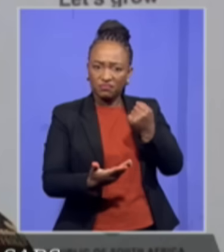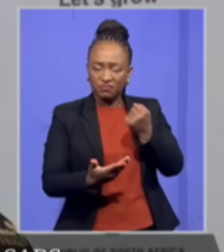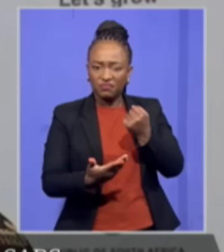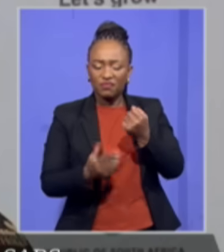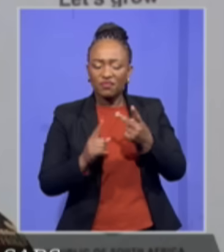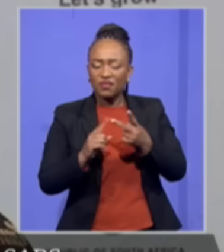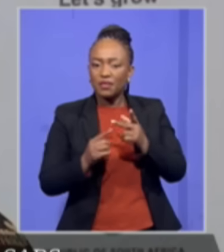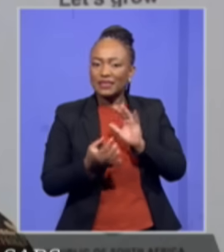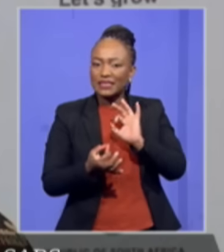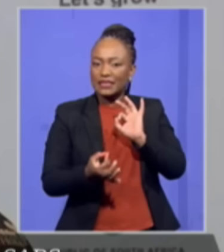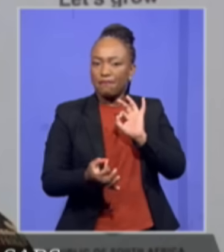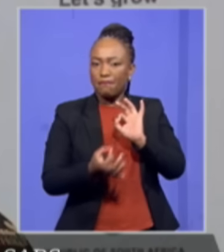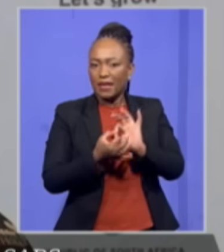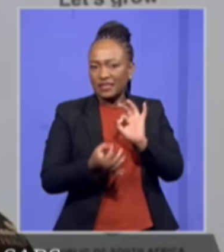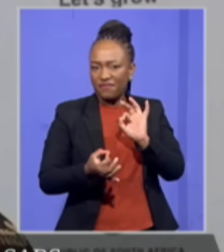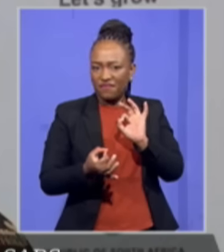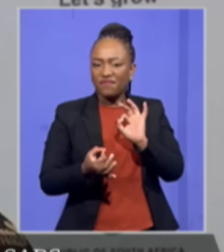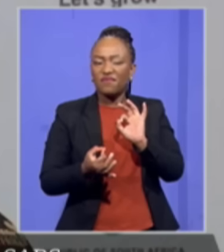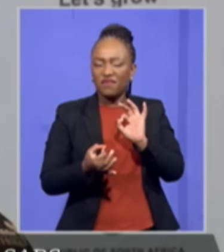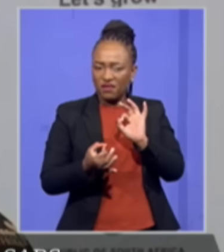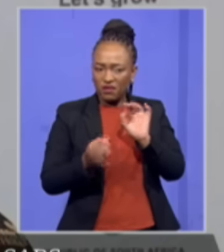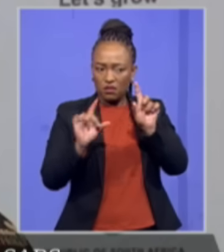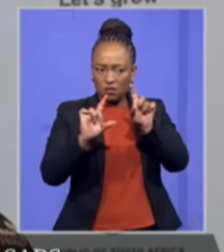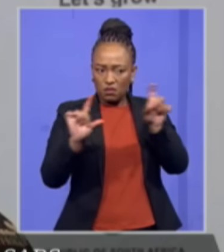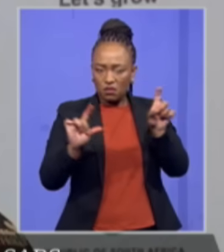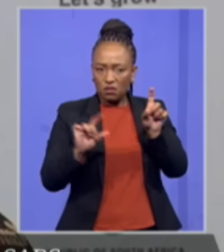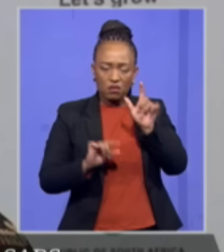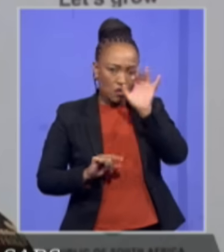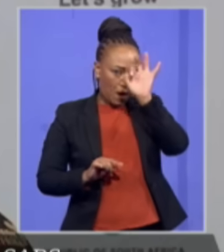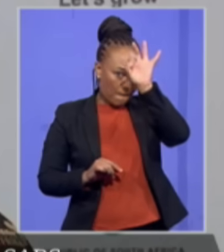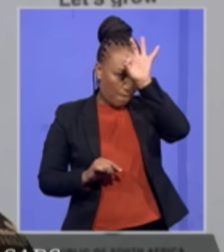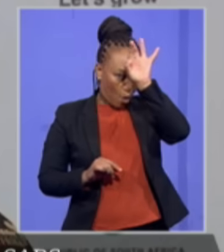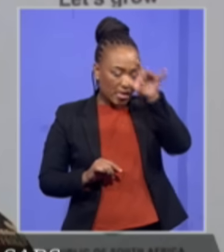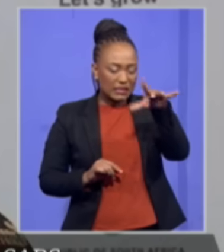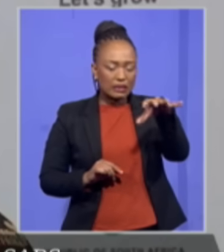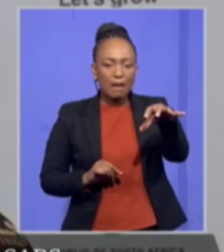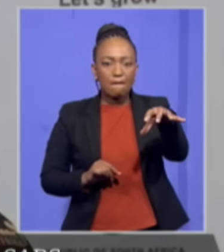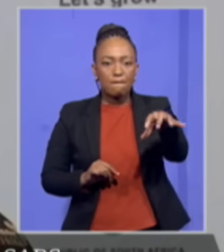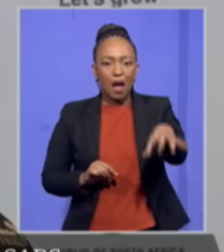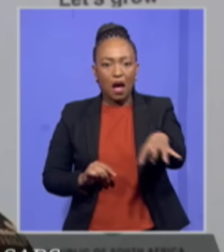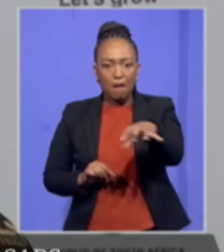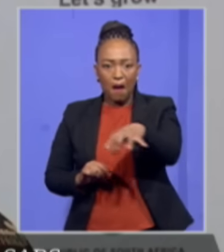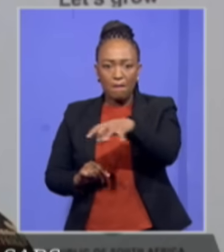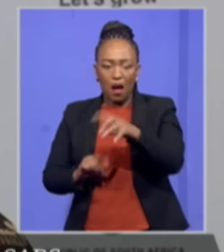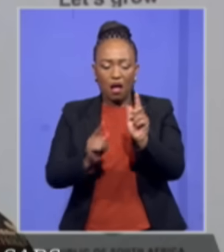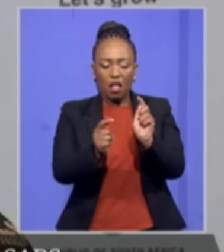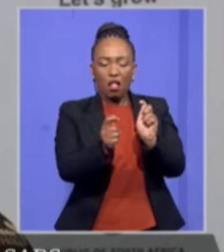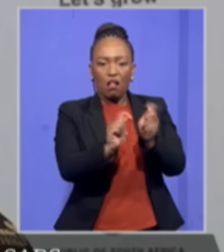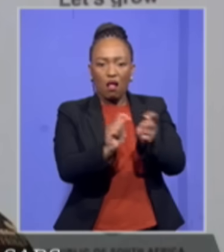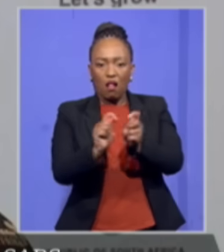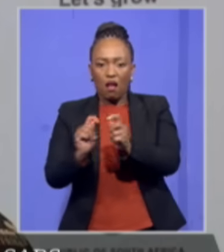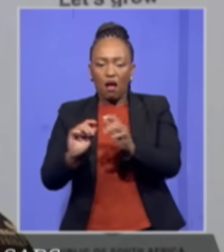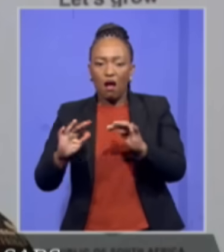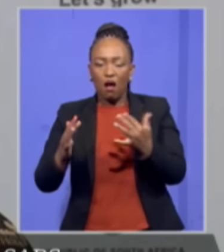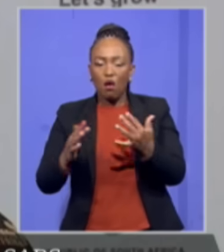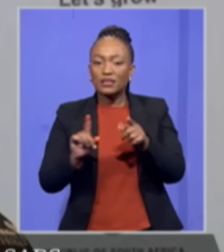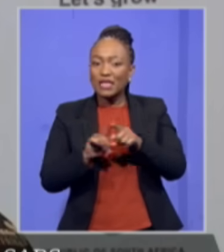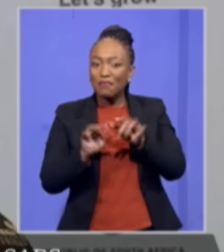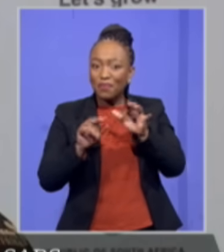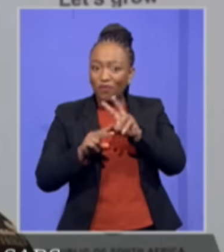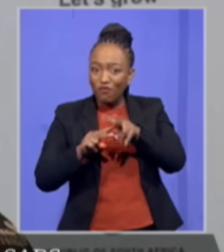to conform or change the how the police stations look to accommodate that. Even with sexual offenses, we